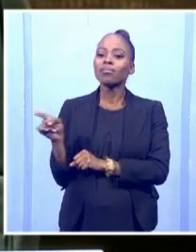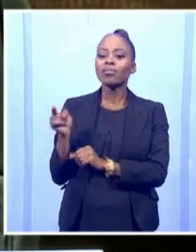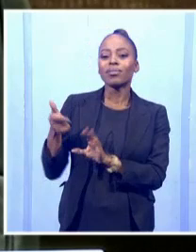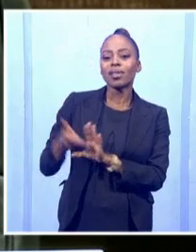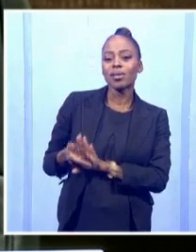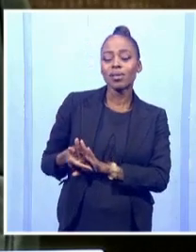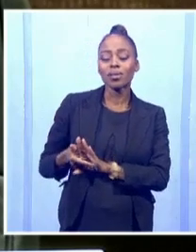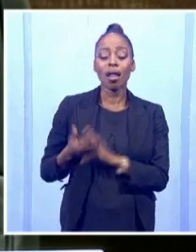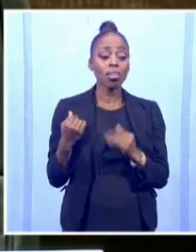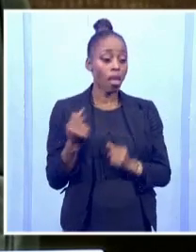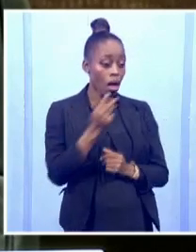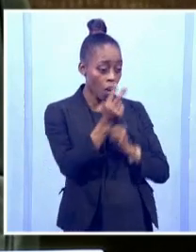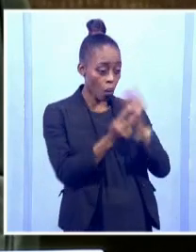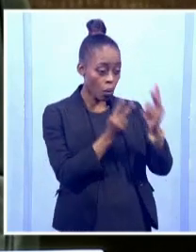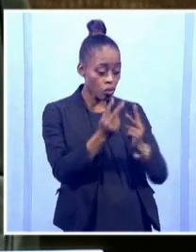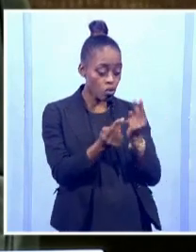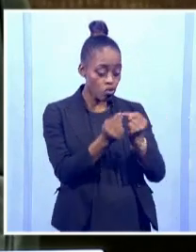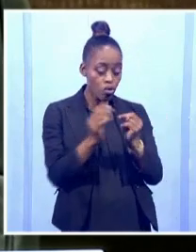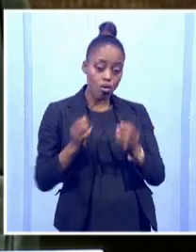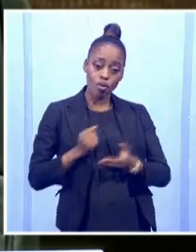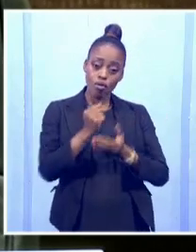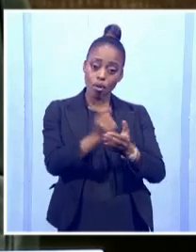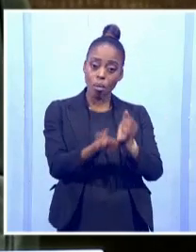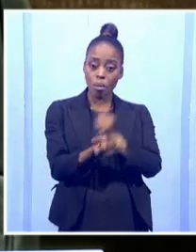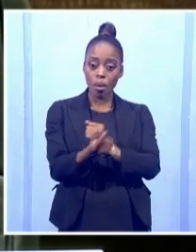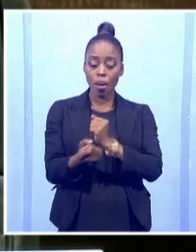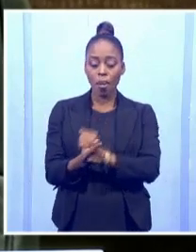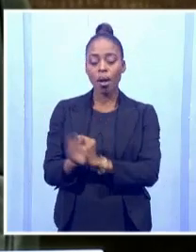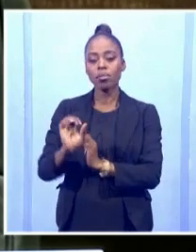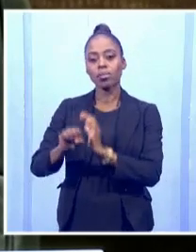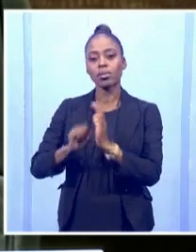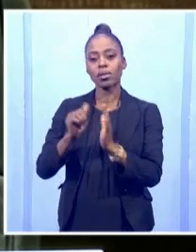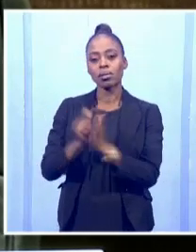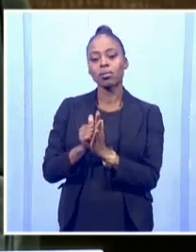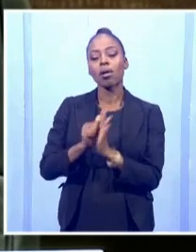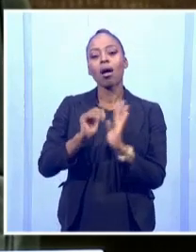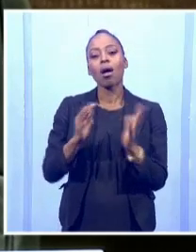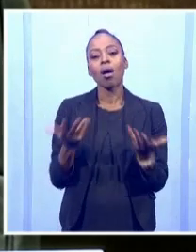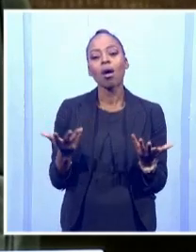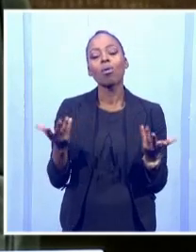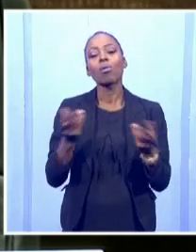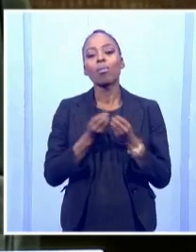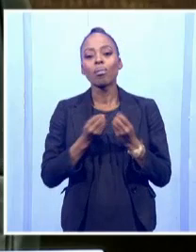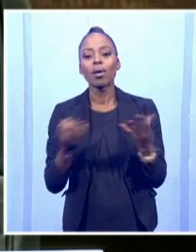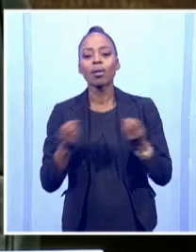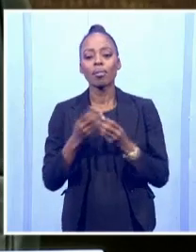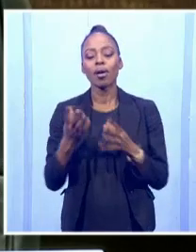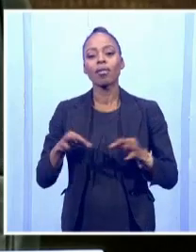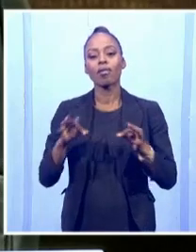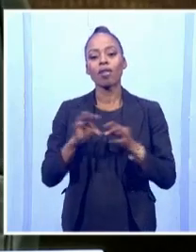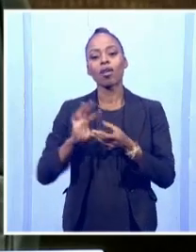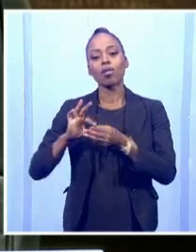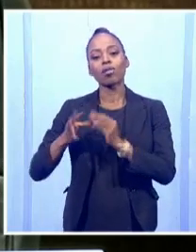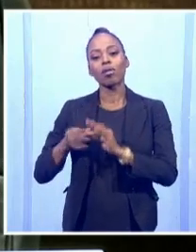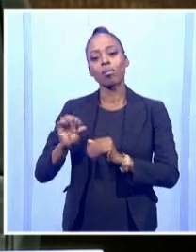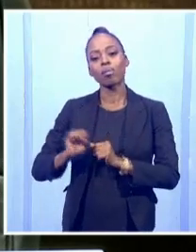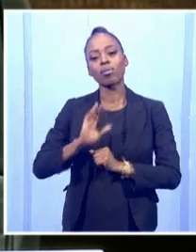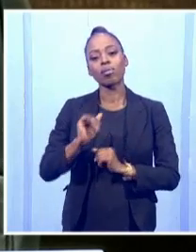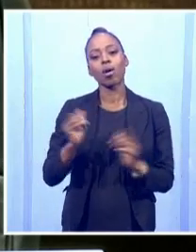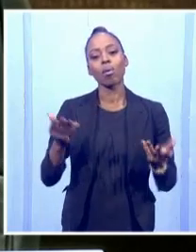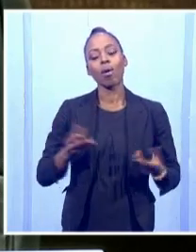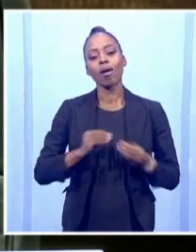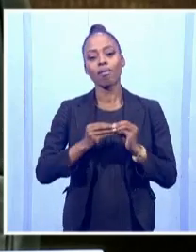significant new investment from Saudi Arabia in a number of South African value chains, in manufacturing,